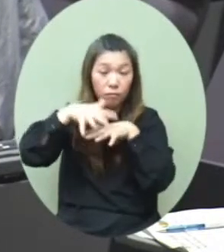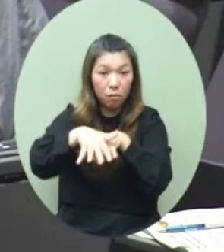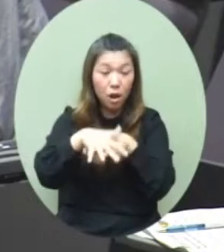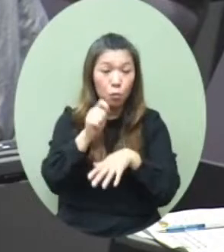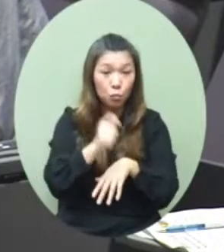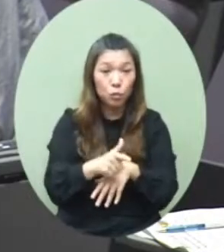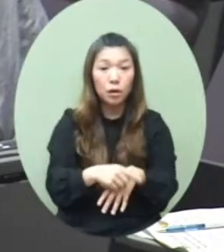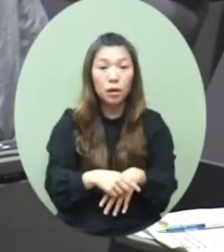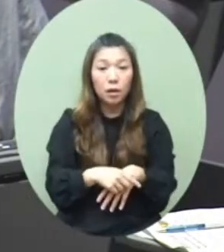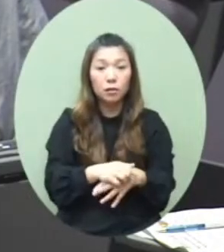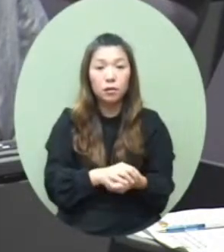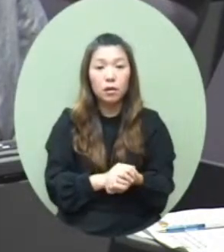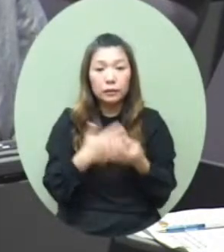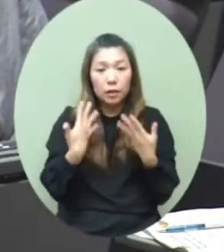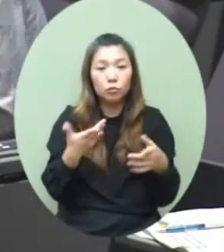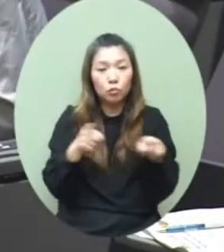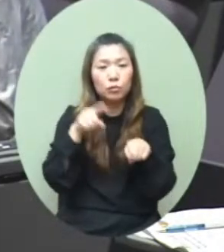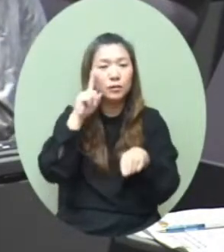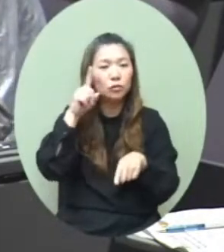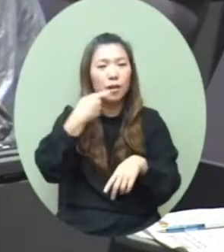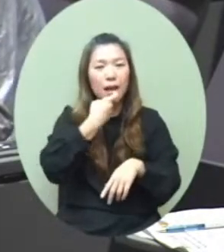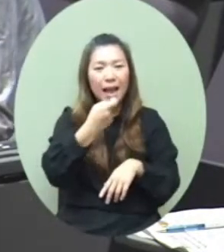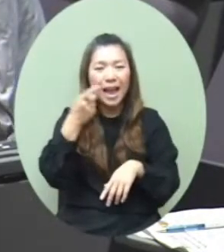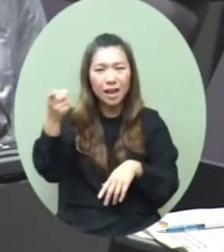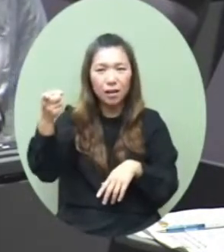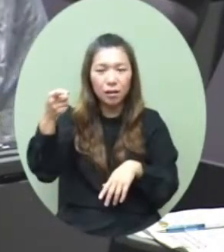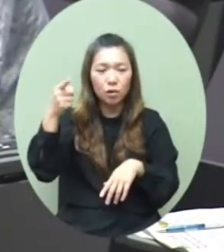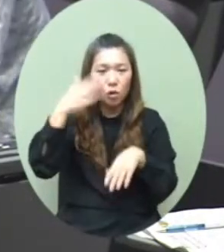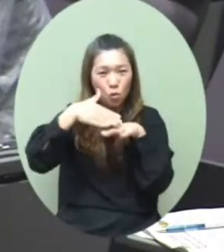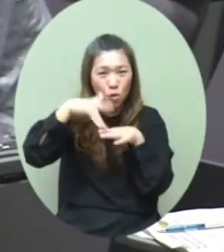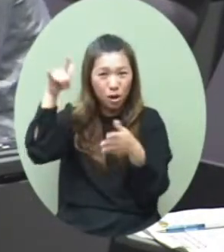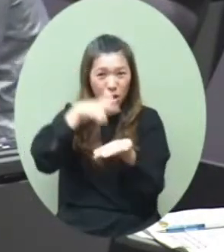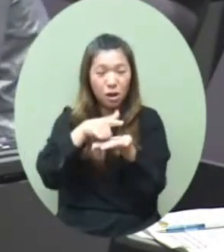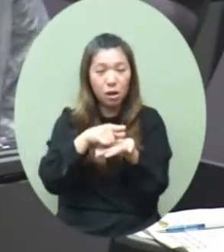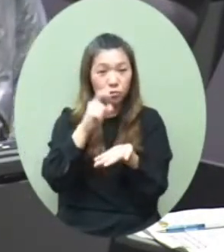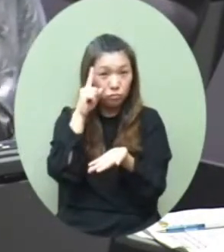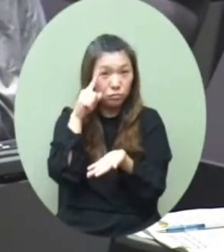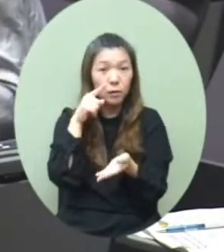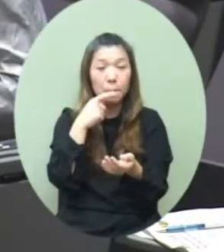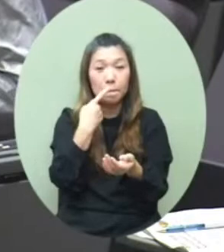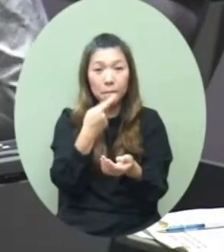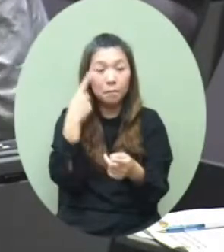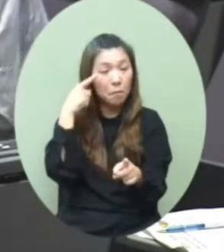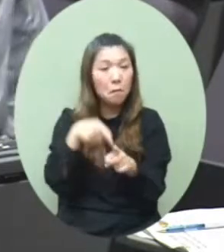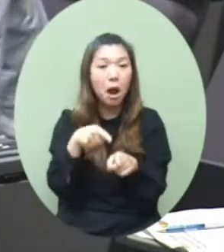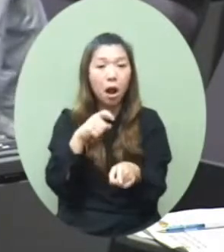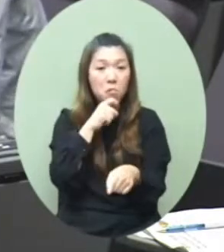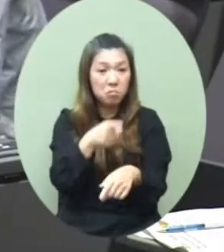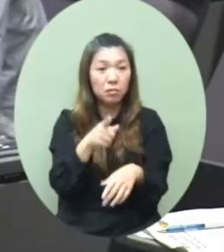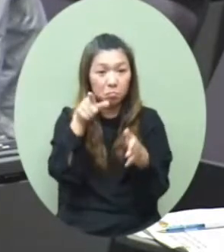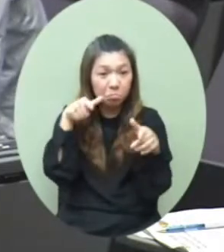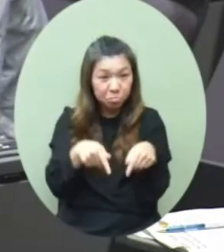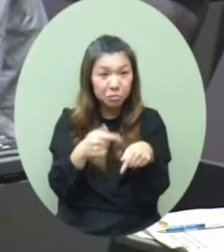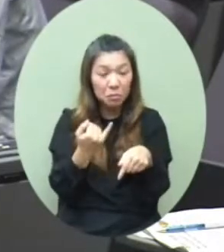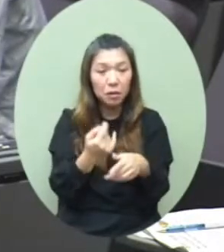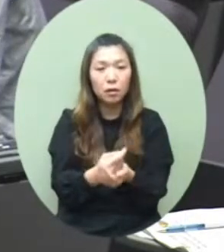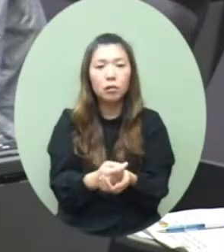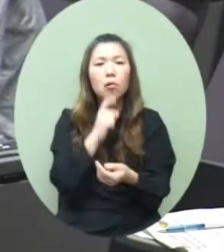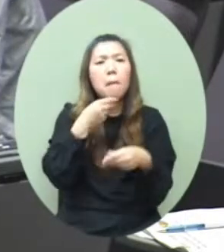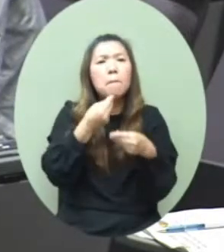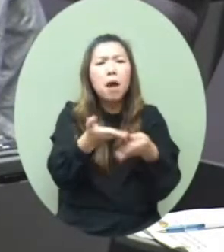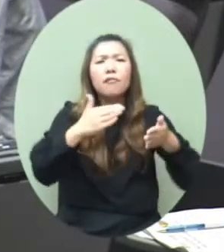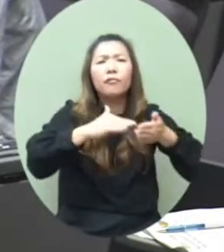you only take into account Hong Kong citizens but not tourists for these free activities? Will you be able